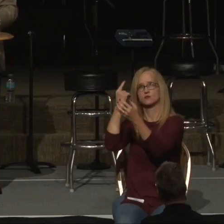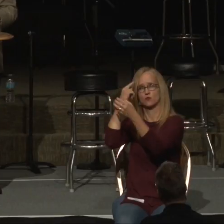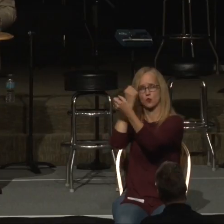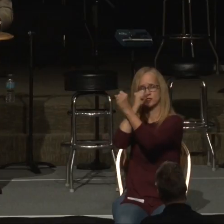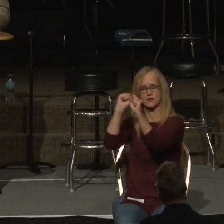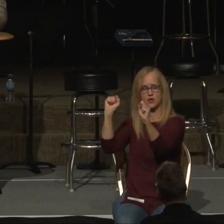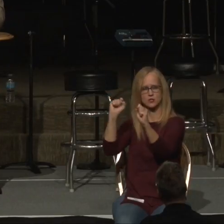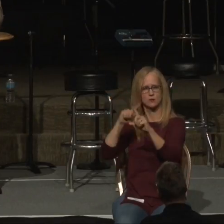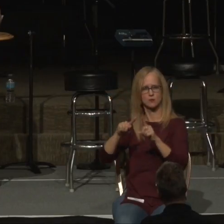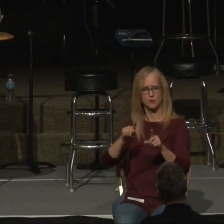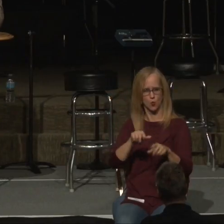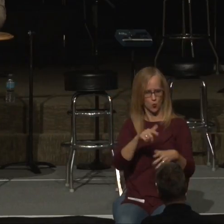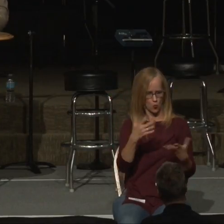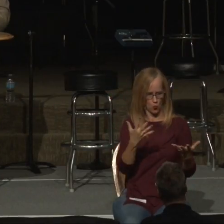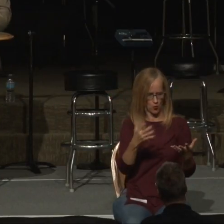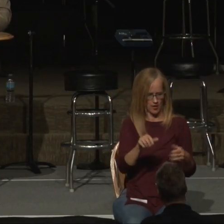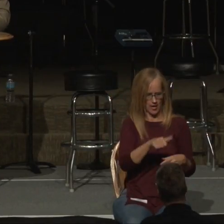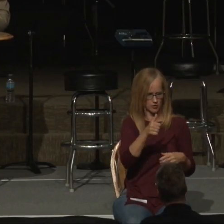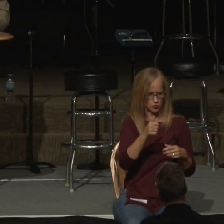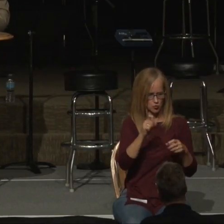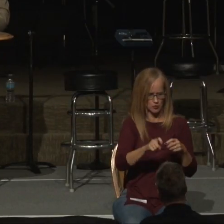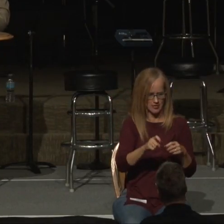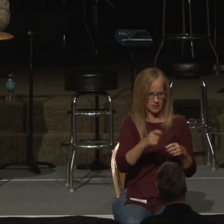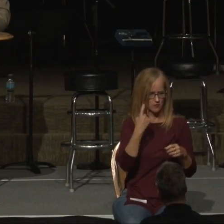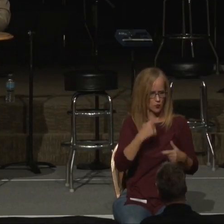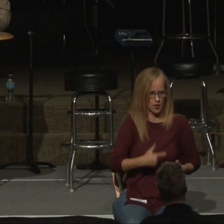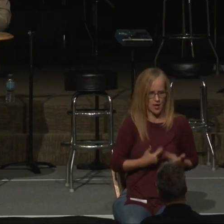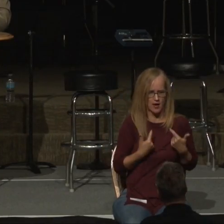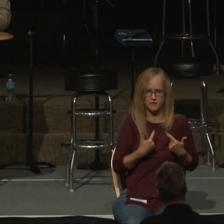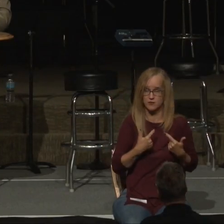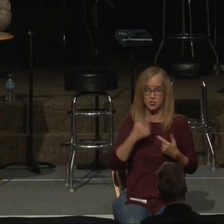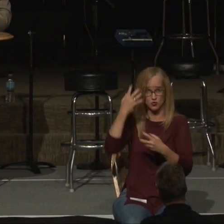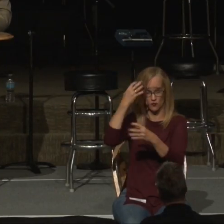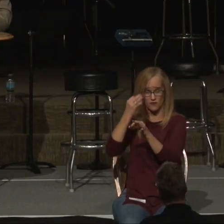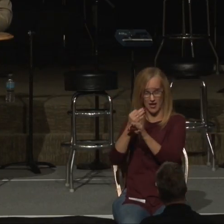everyday life? Is your faith in Him there?